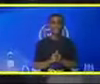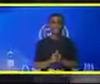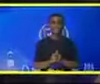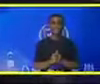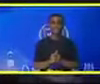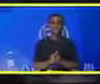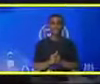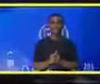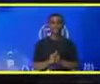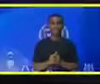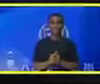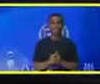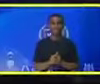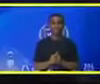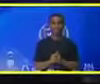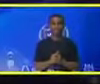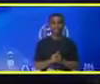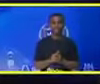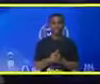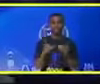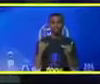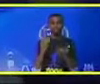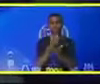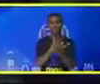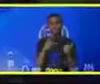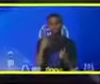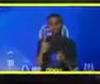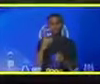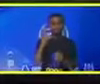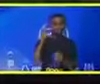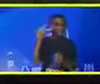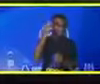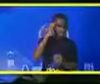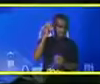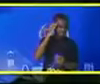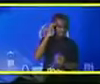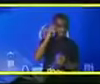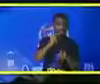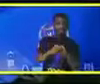For someone, here is your word. When the Lord turn again the captivity of Zion.